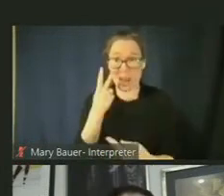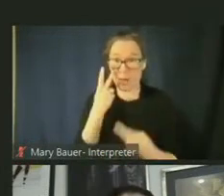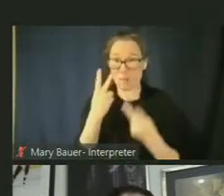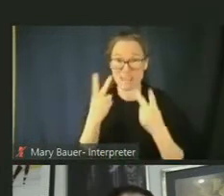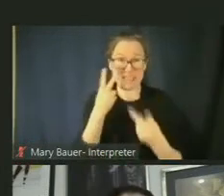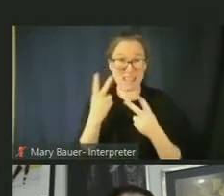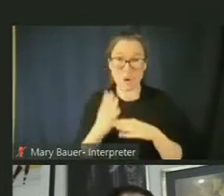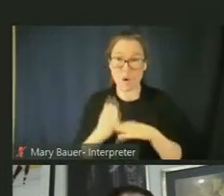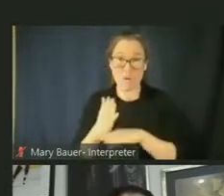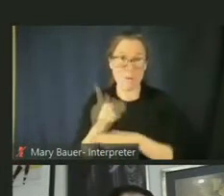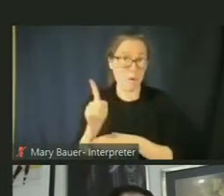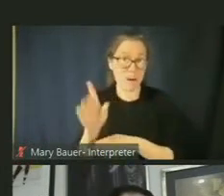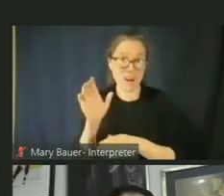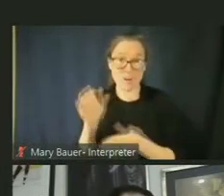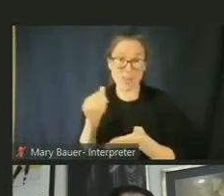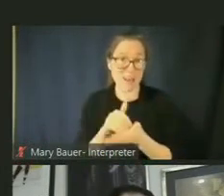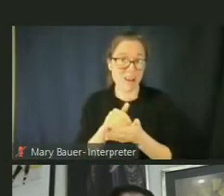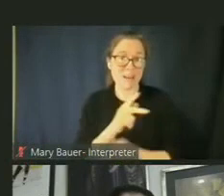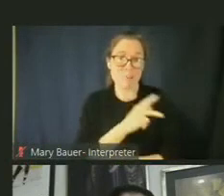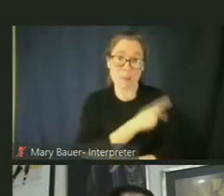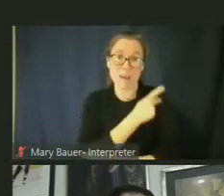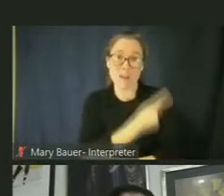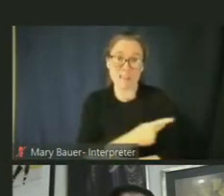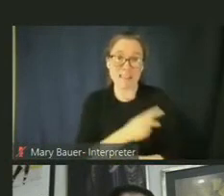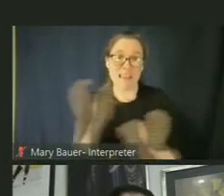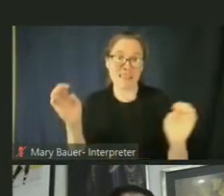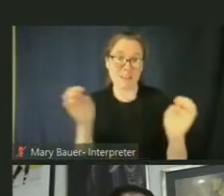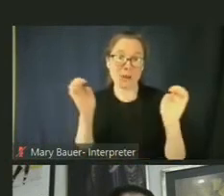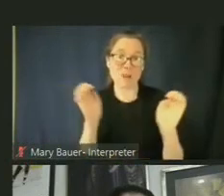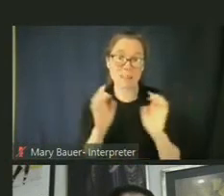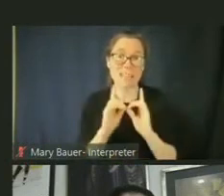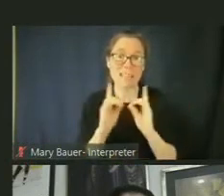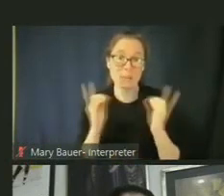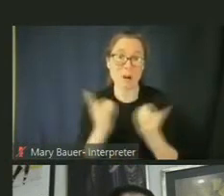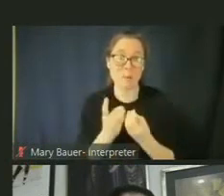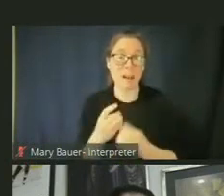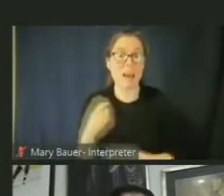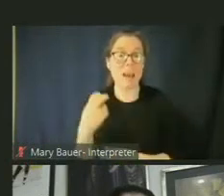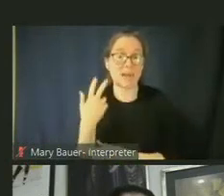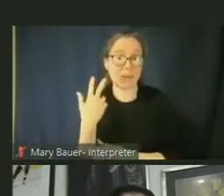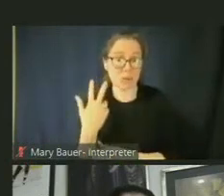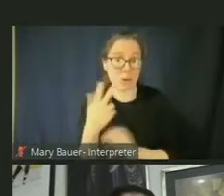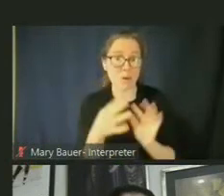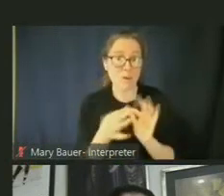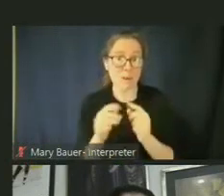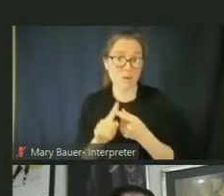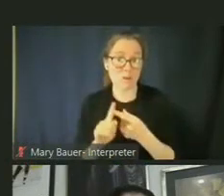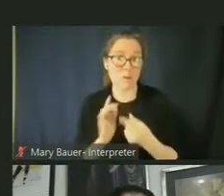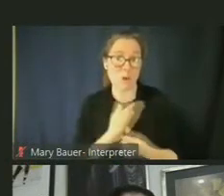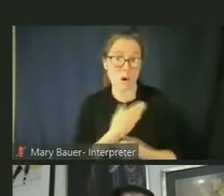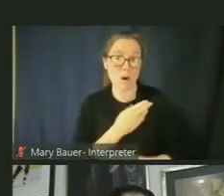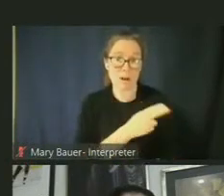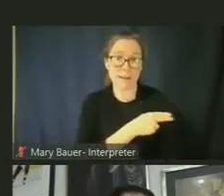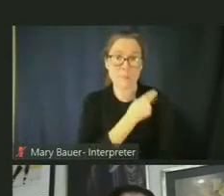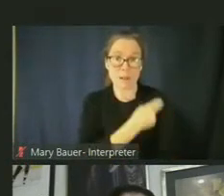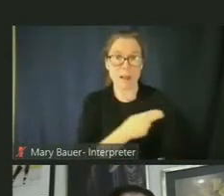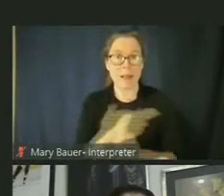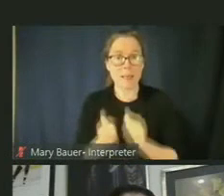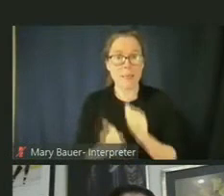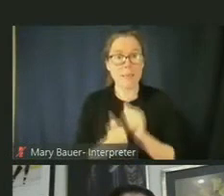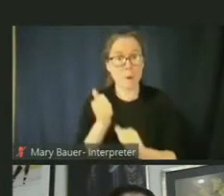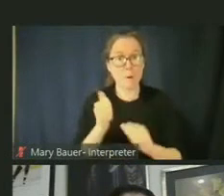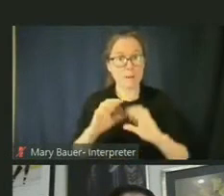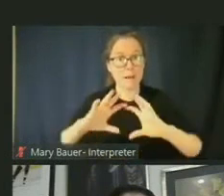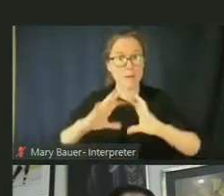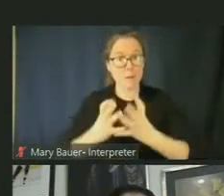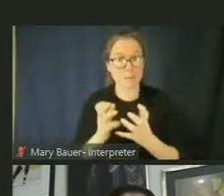over 100,000 patients in our emergency departments, and we have 3 affiliated with our institution. The majority of our